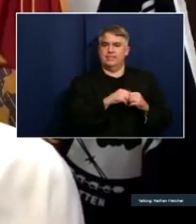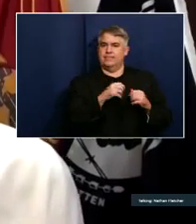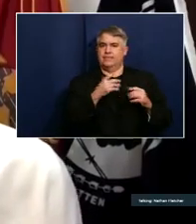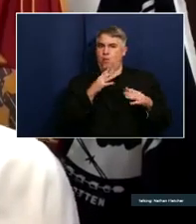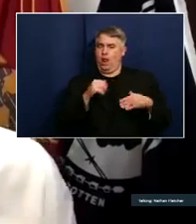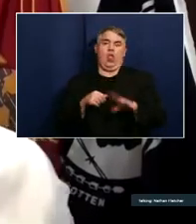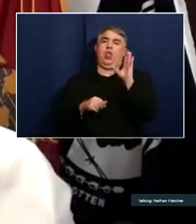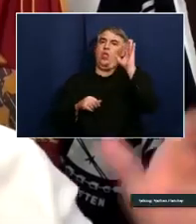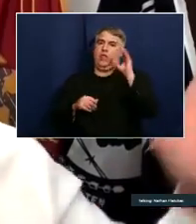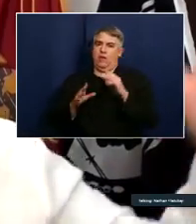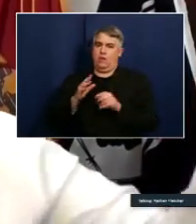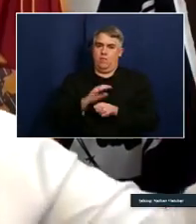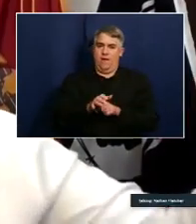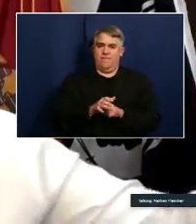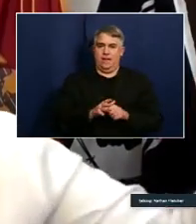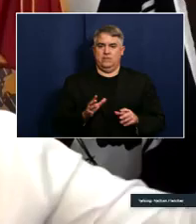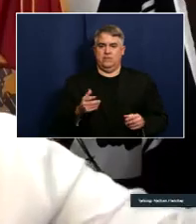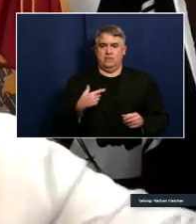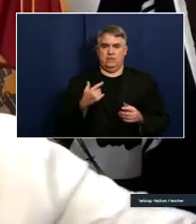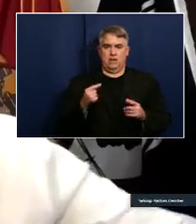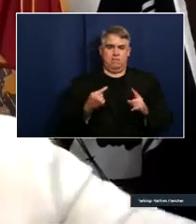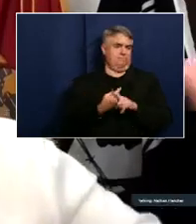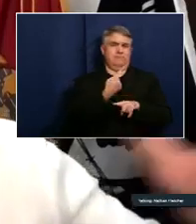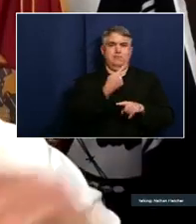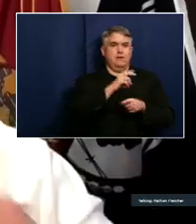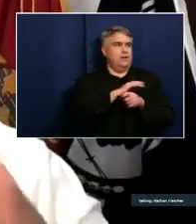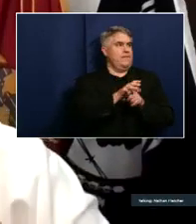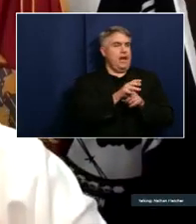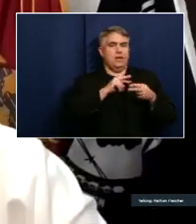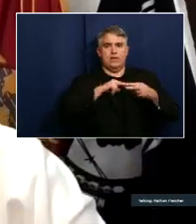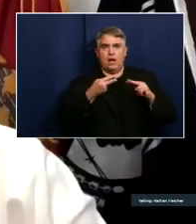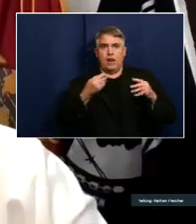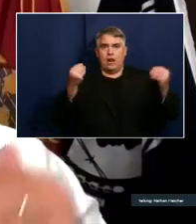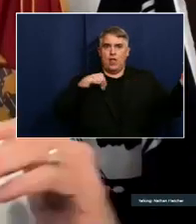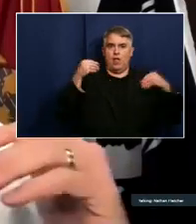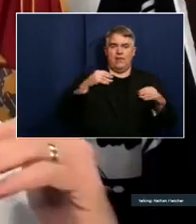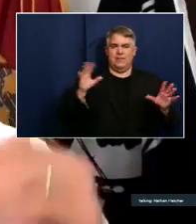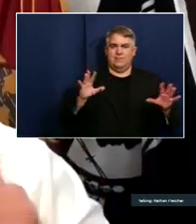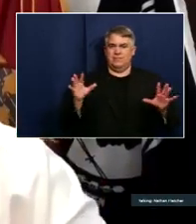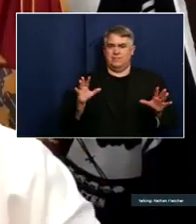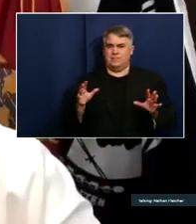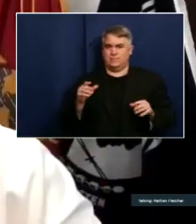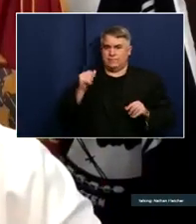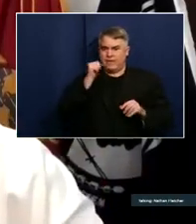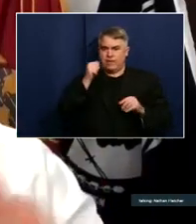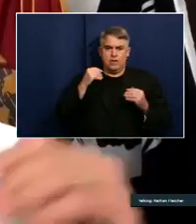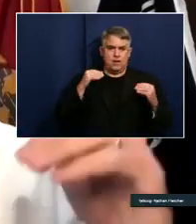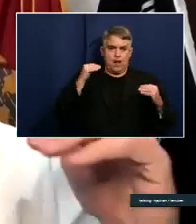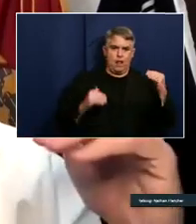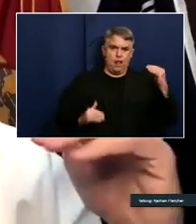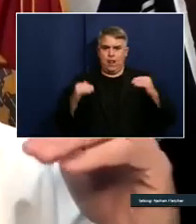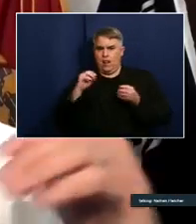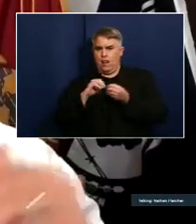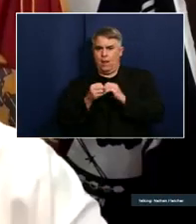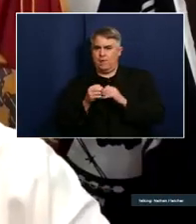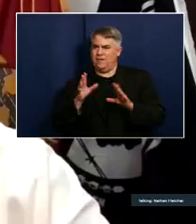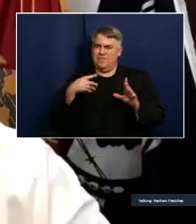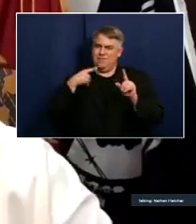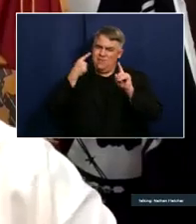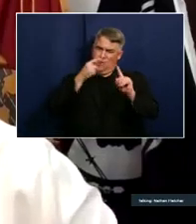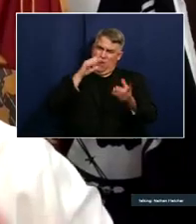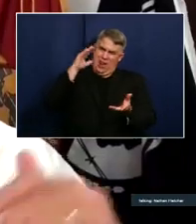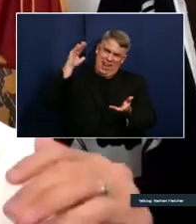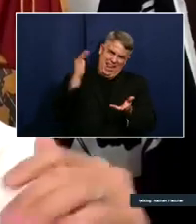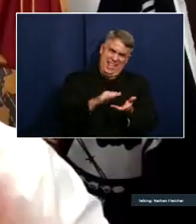So everything we did to take our cases from 4,000 a day to now under 1,000 a day, we want to keep doing, because as that case